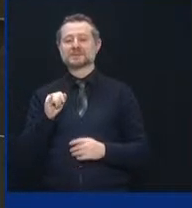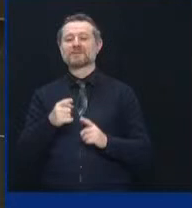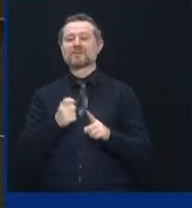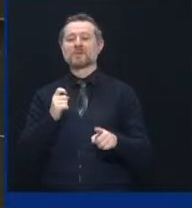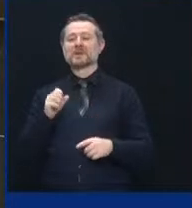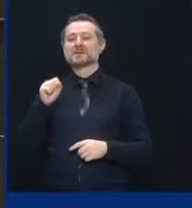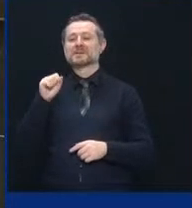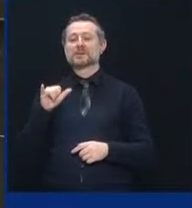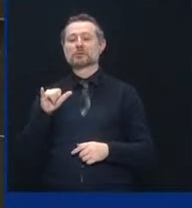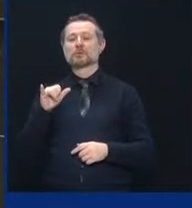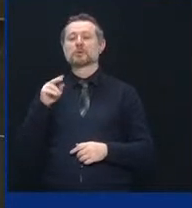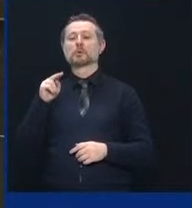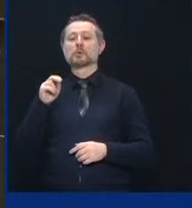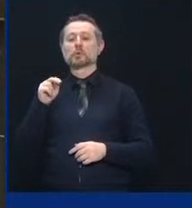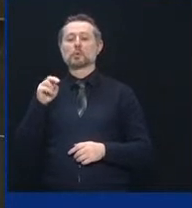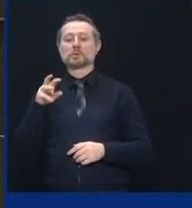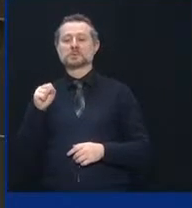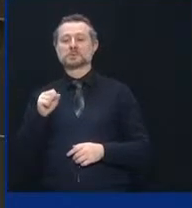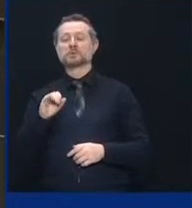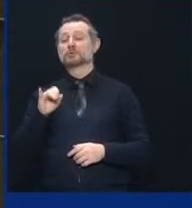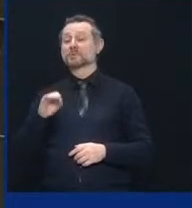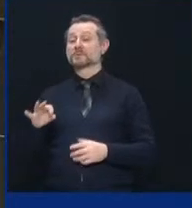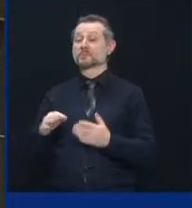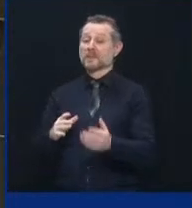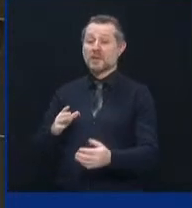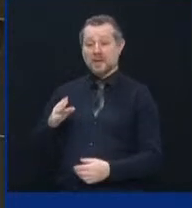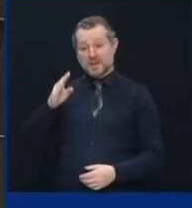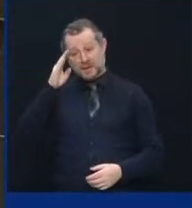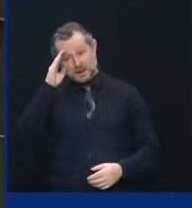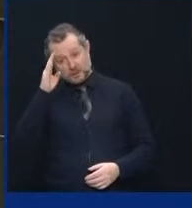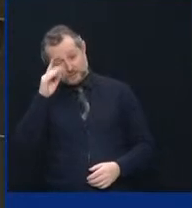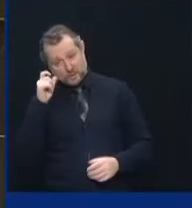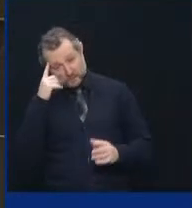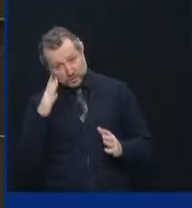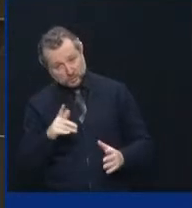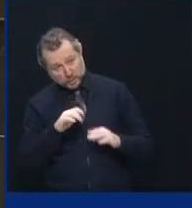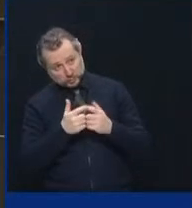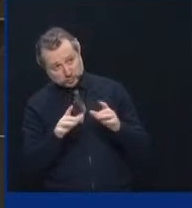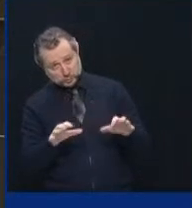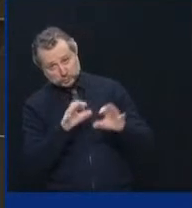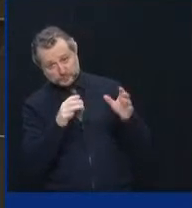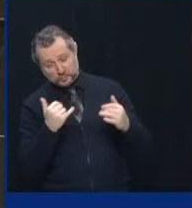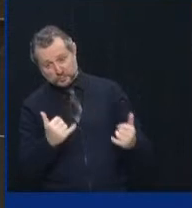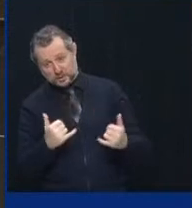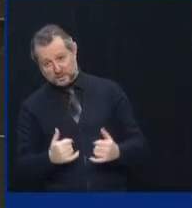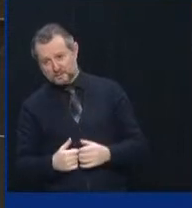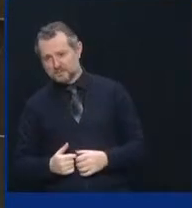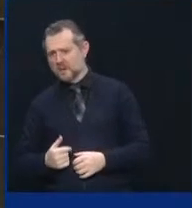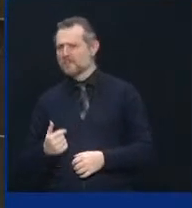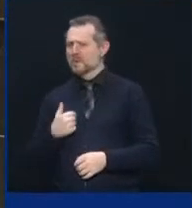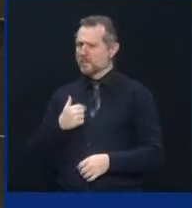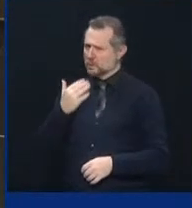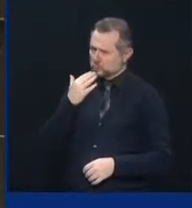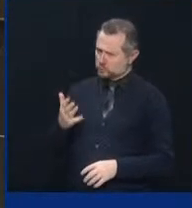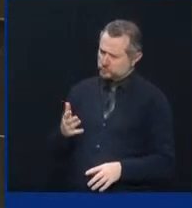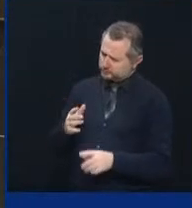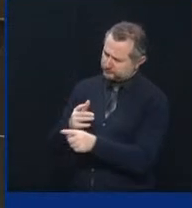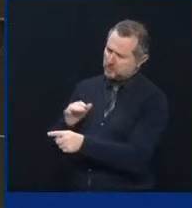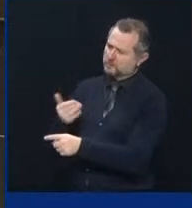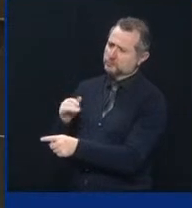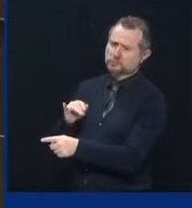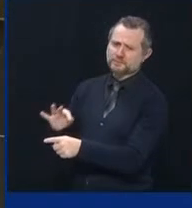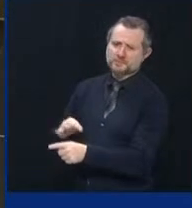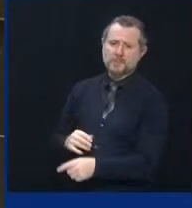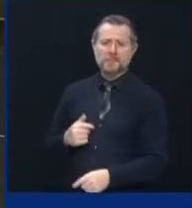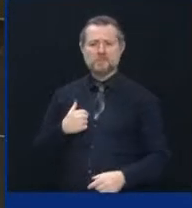microphone. Hi, Governor. How are you today? Good. How are we doing, Jeff? Good, thank you. I hope I'm not being too redundant with my